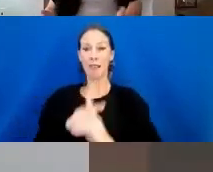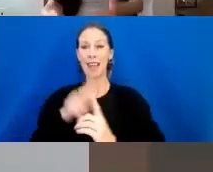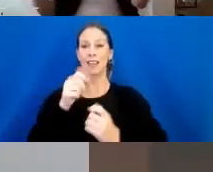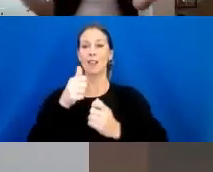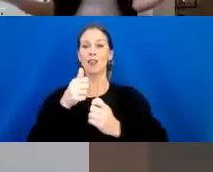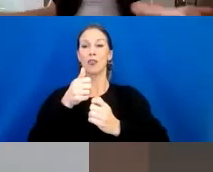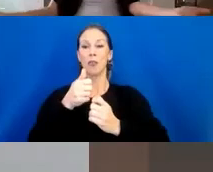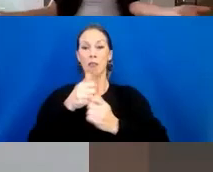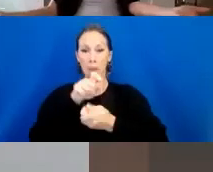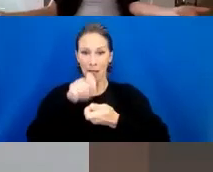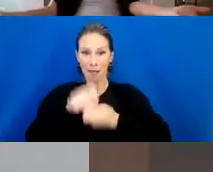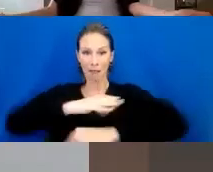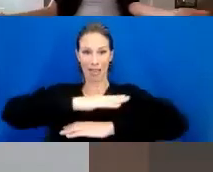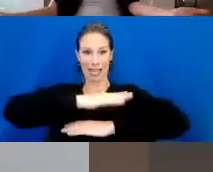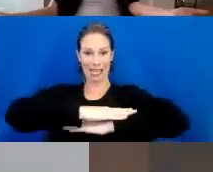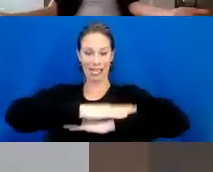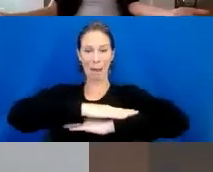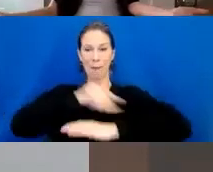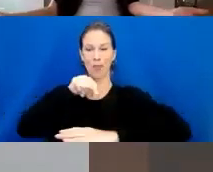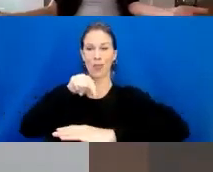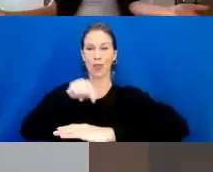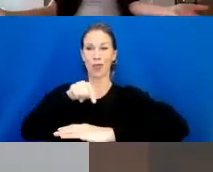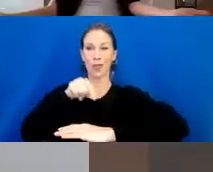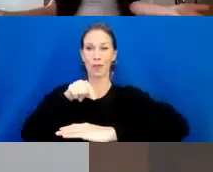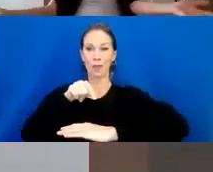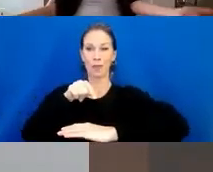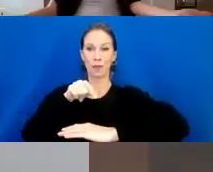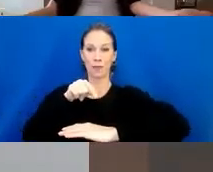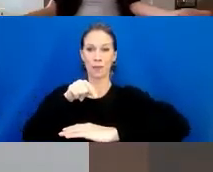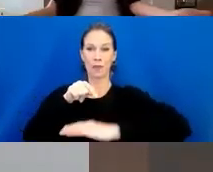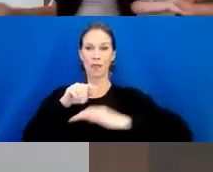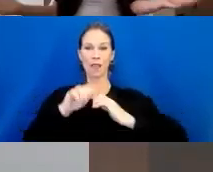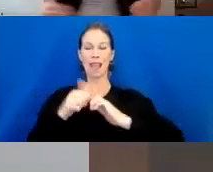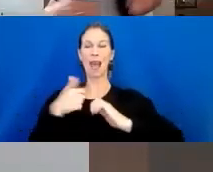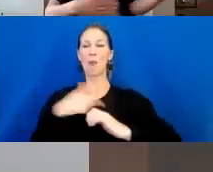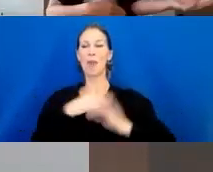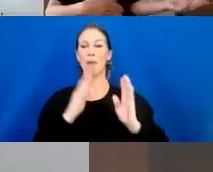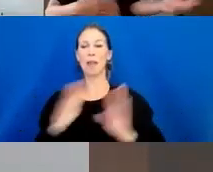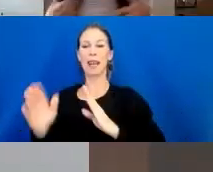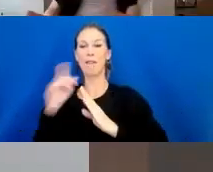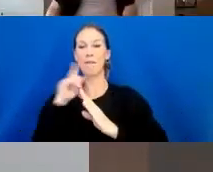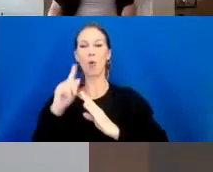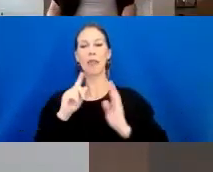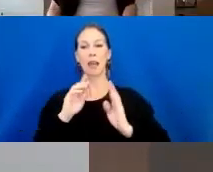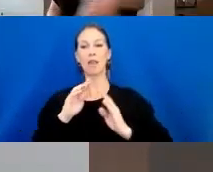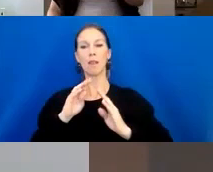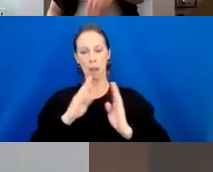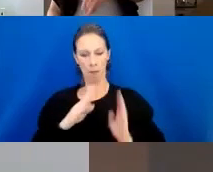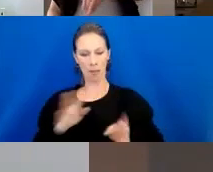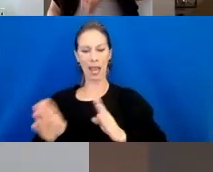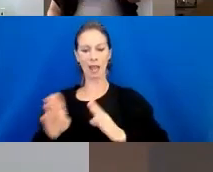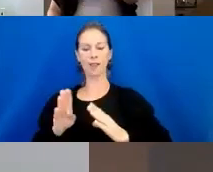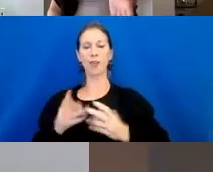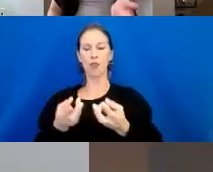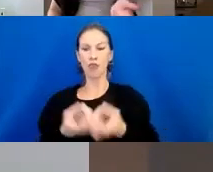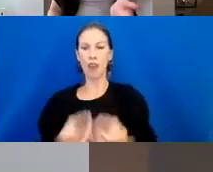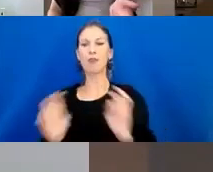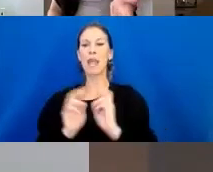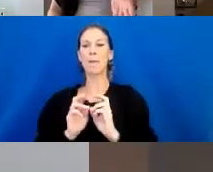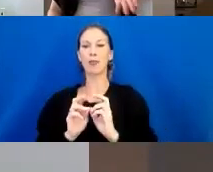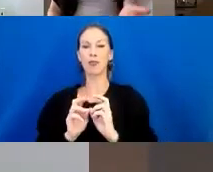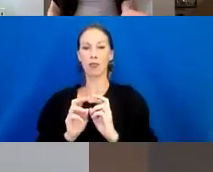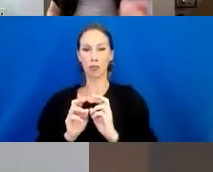attend. And so they are structured as structured roundtables. We very much invite attendees to